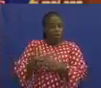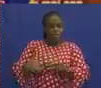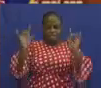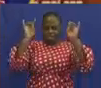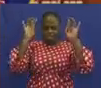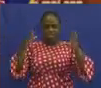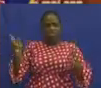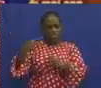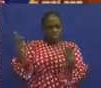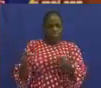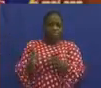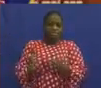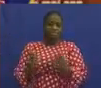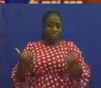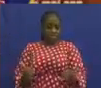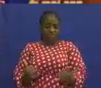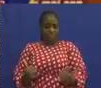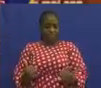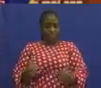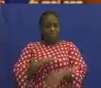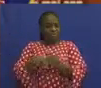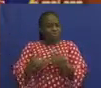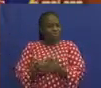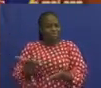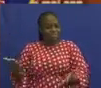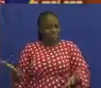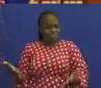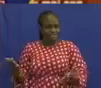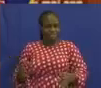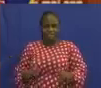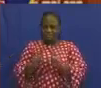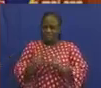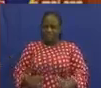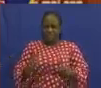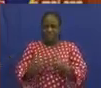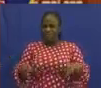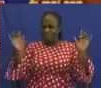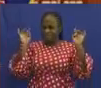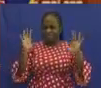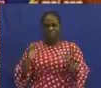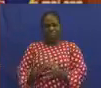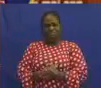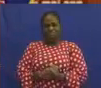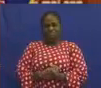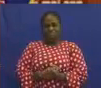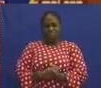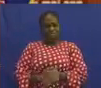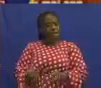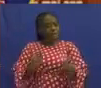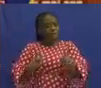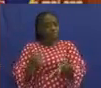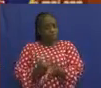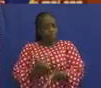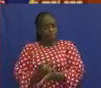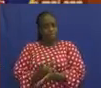of infections. This entire development is very alarming. Fellow